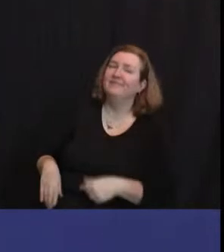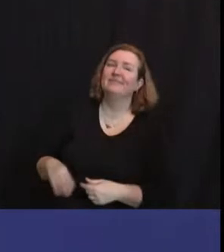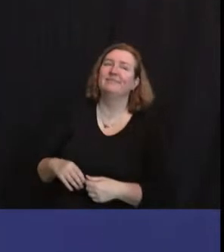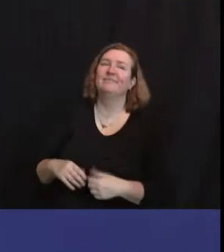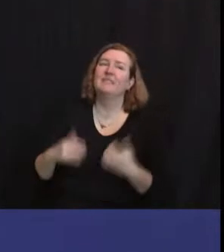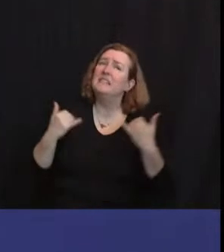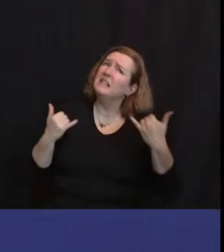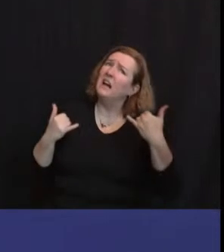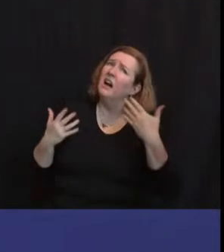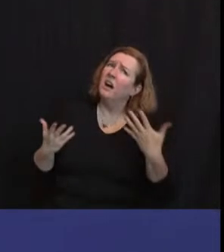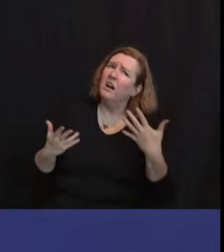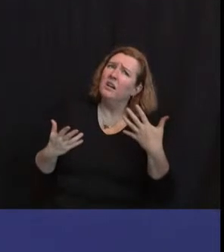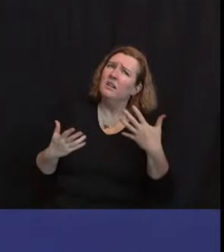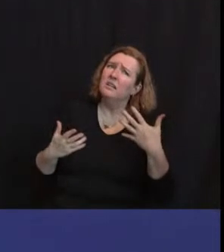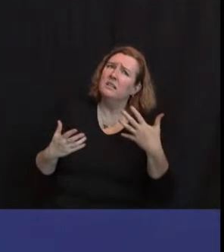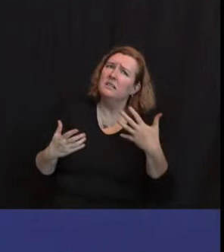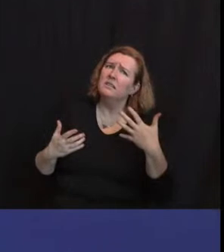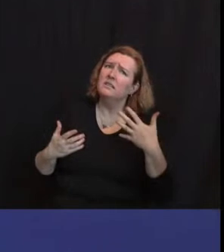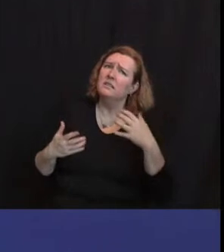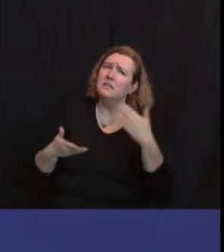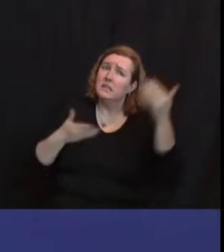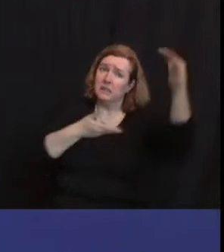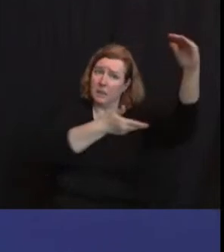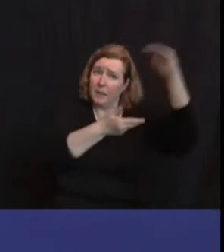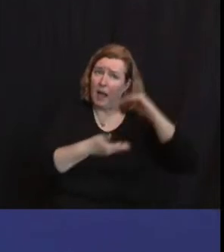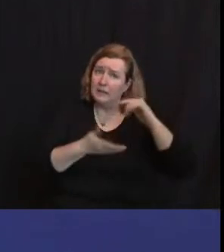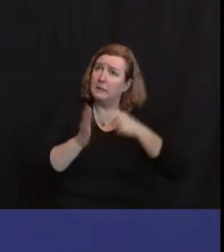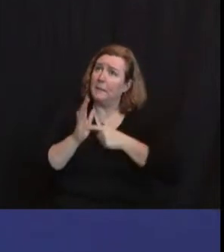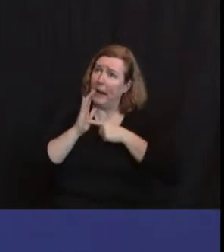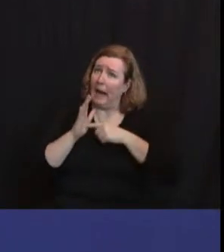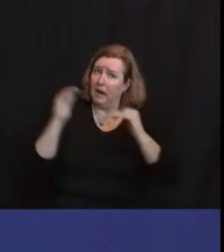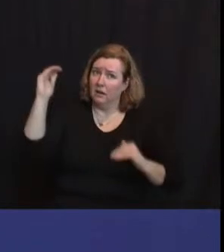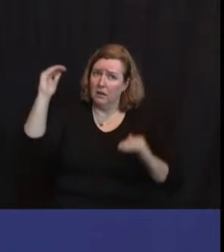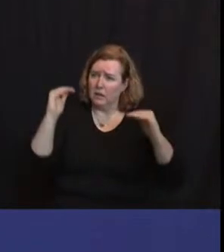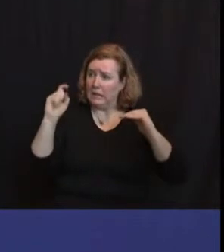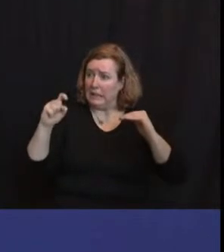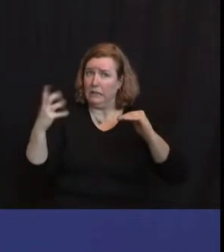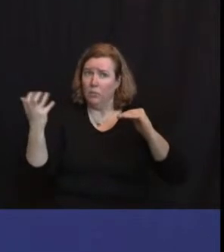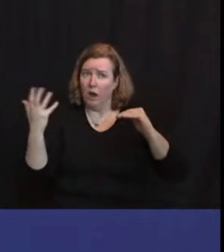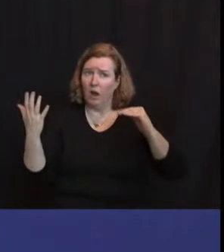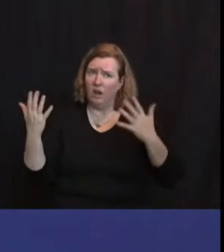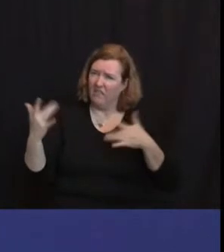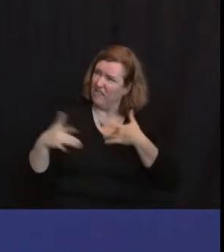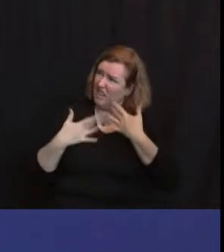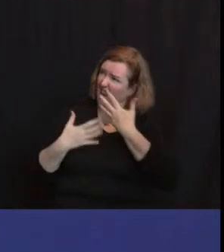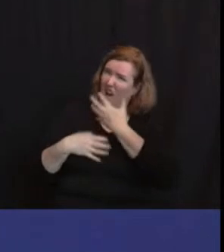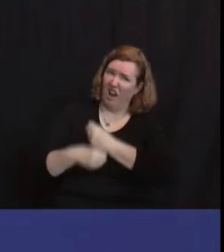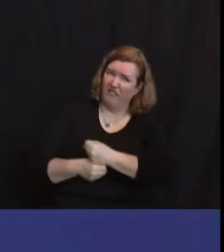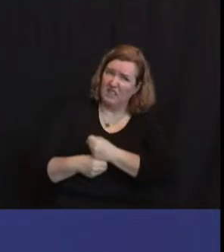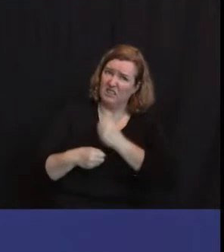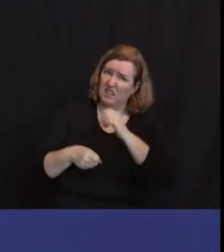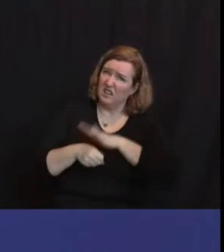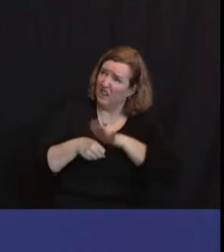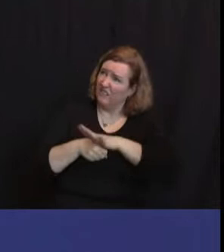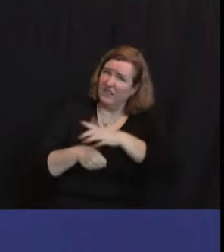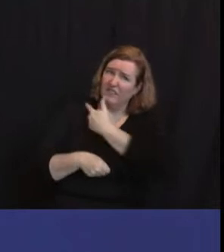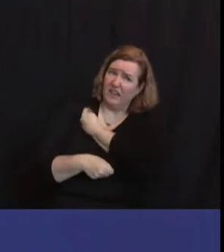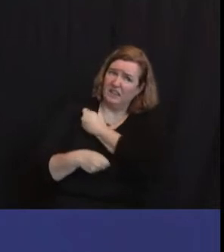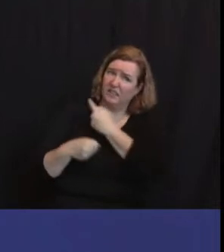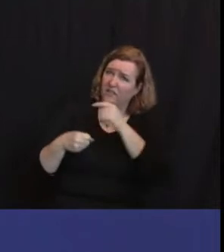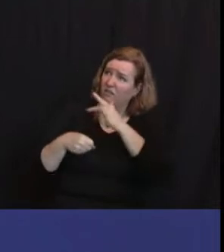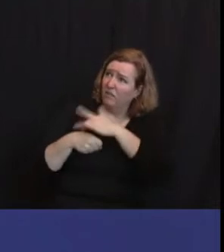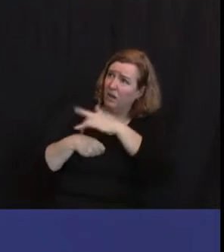existing supply-demand imbalance, should the public feel confident that there will be enough vaccines available to support